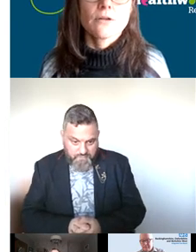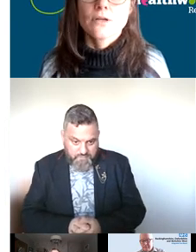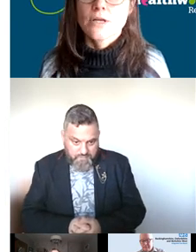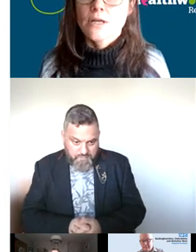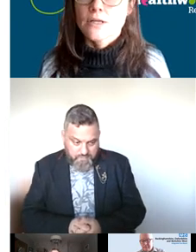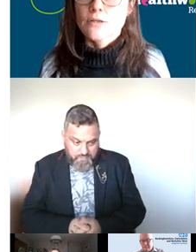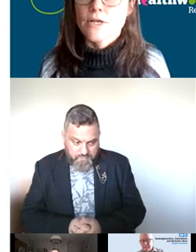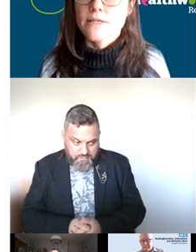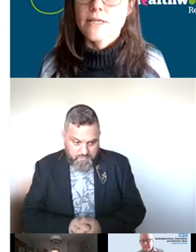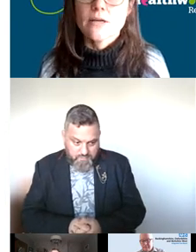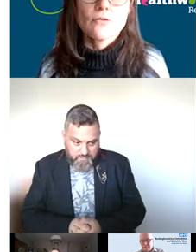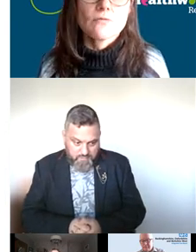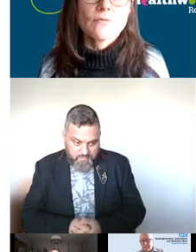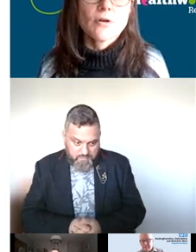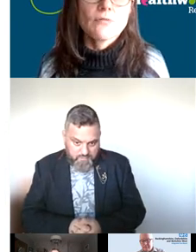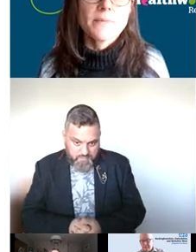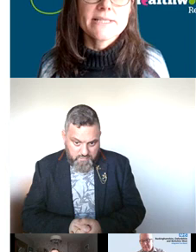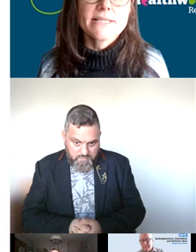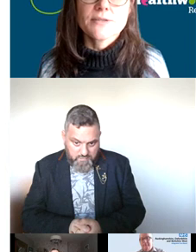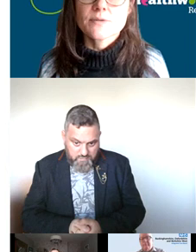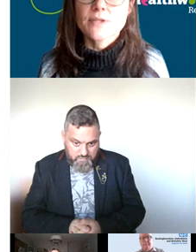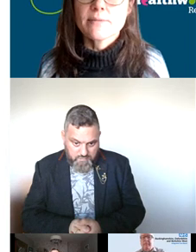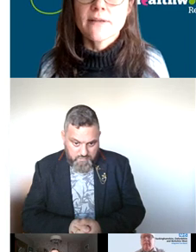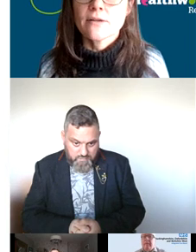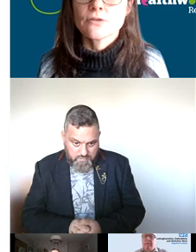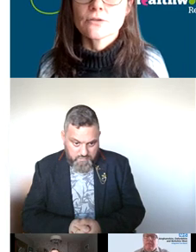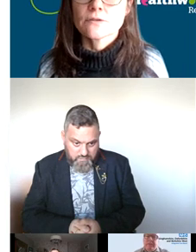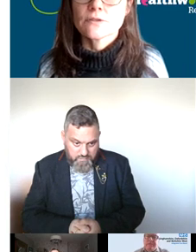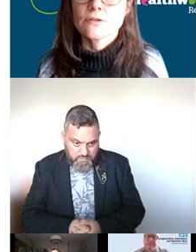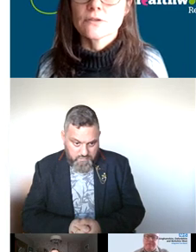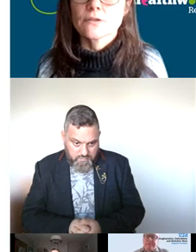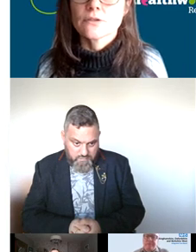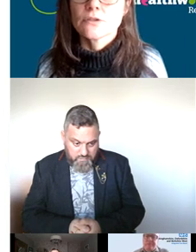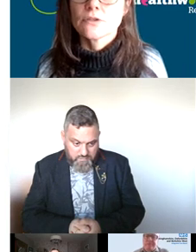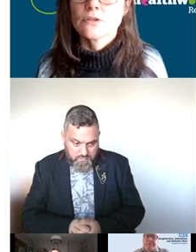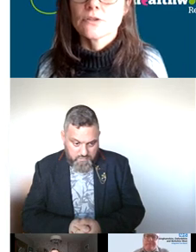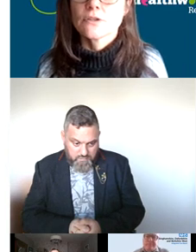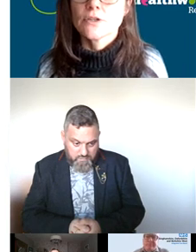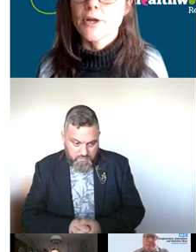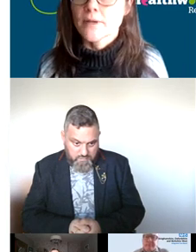Thank you. Tracy or Rob Beasley, did you want to come in on that or?